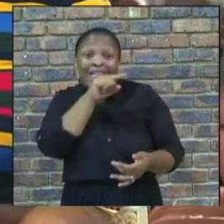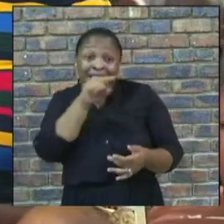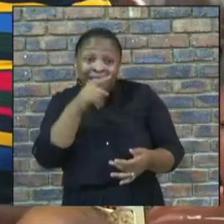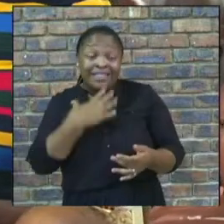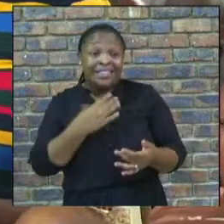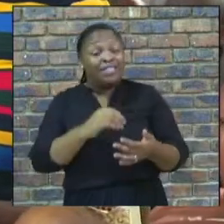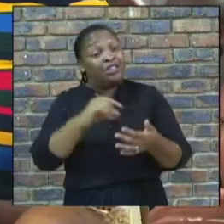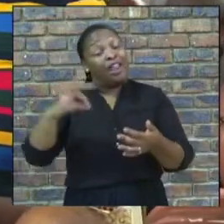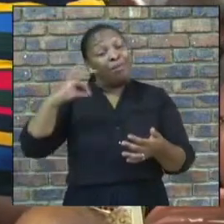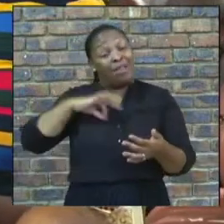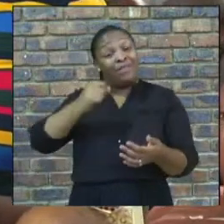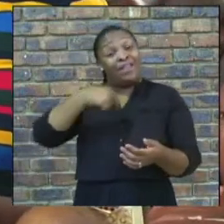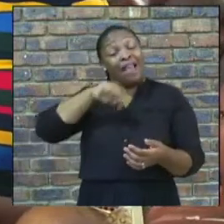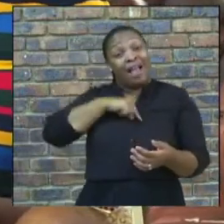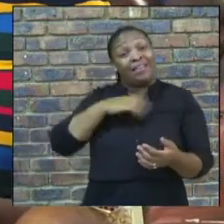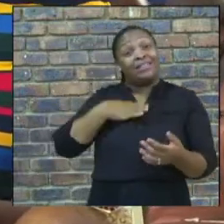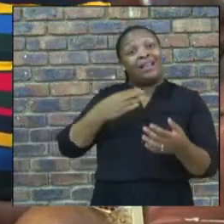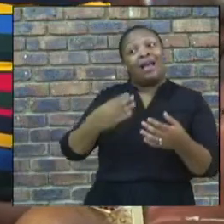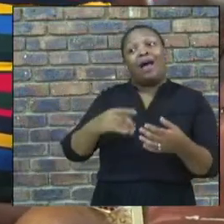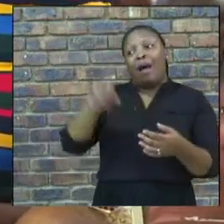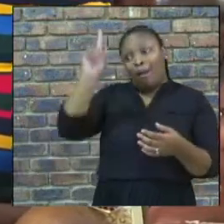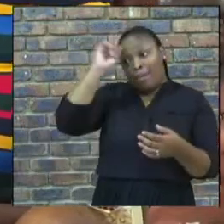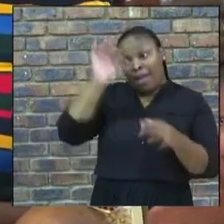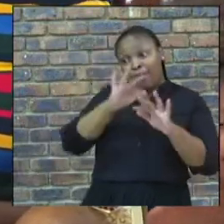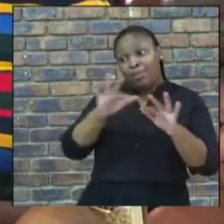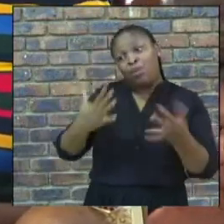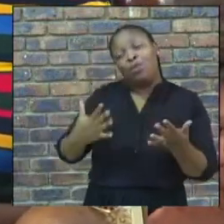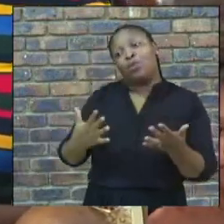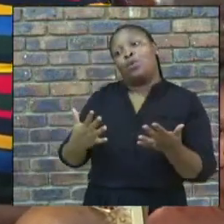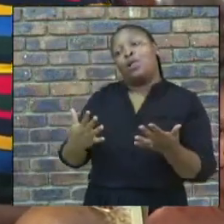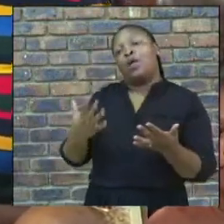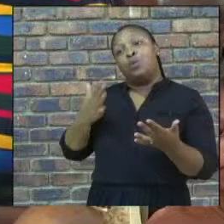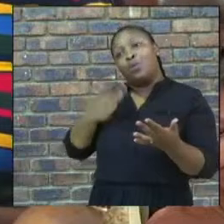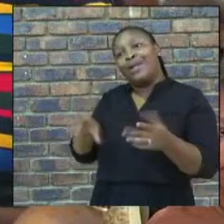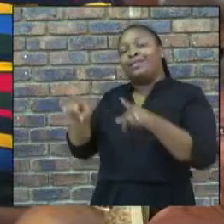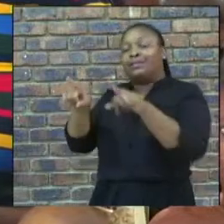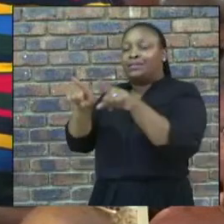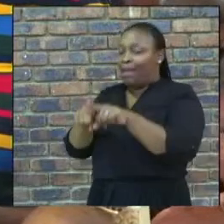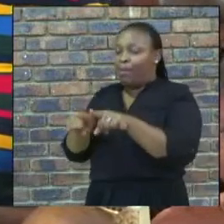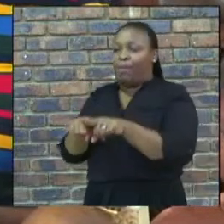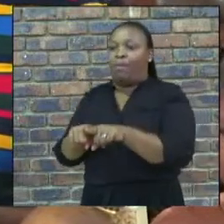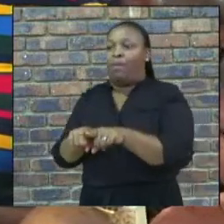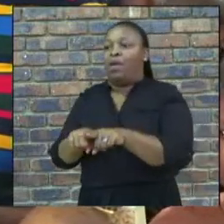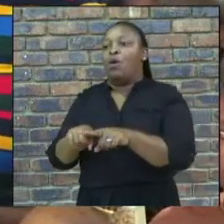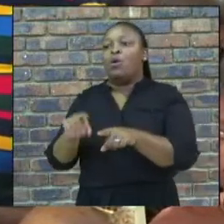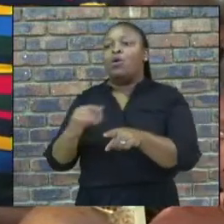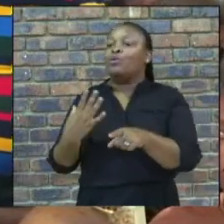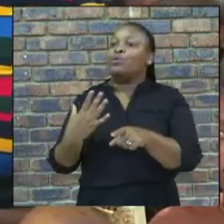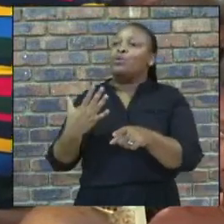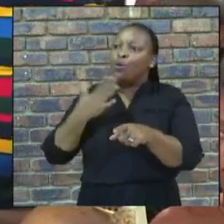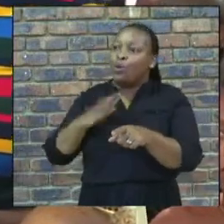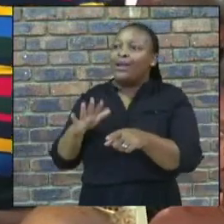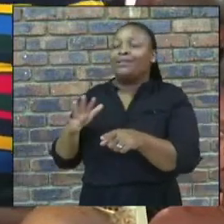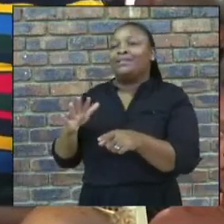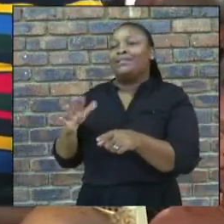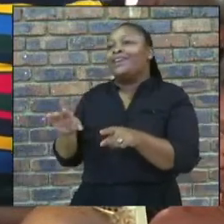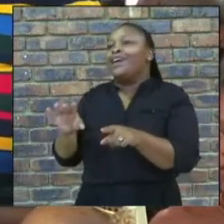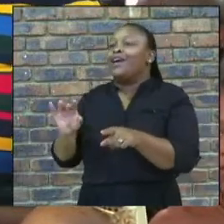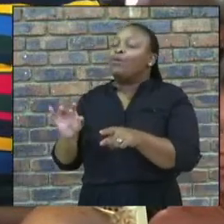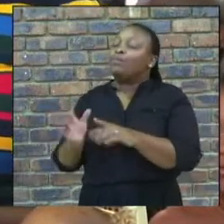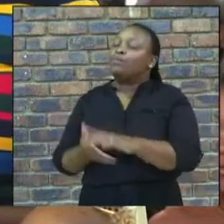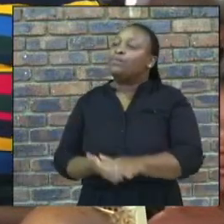the very same train smash we are heading to. So if at least we can have a way